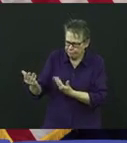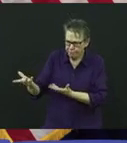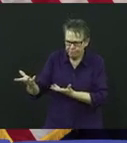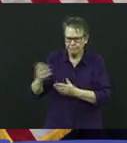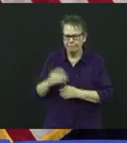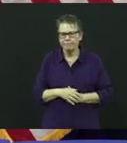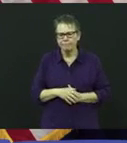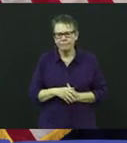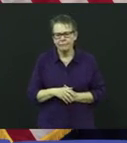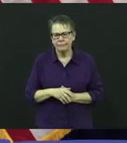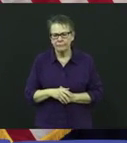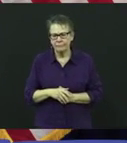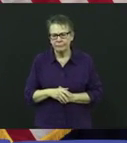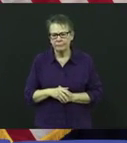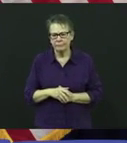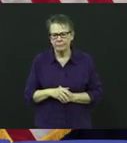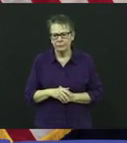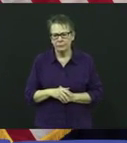that.